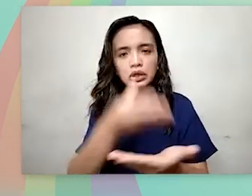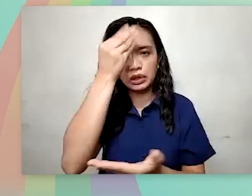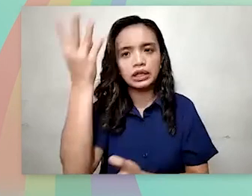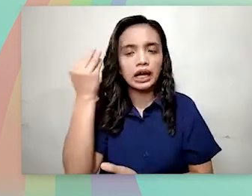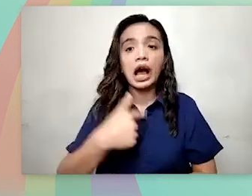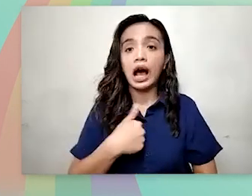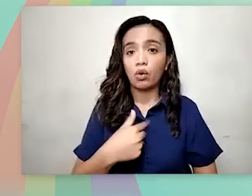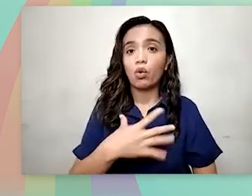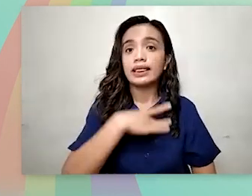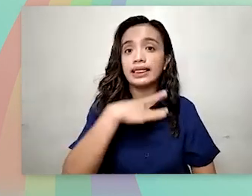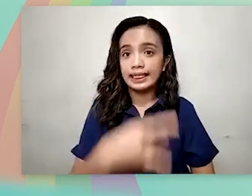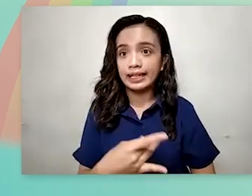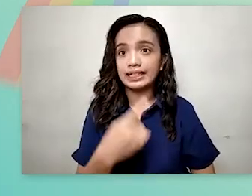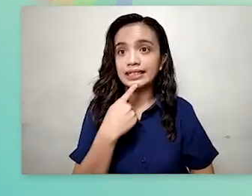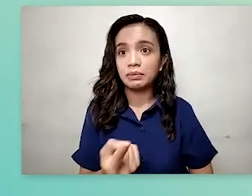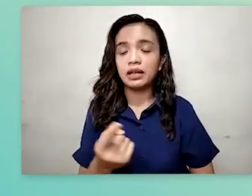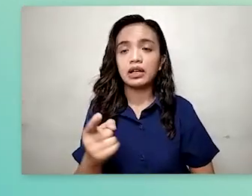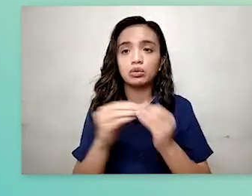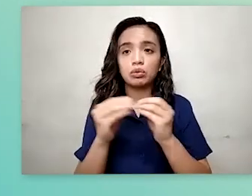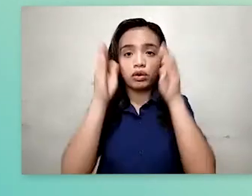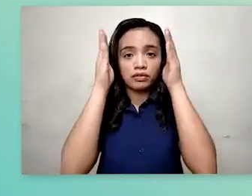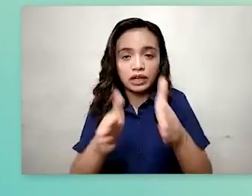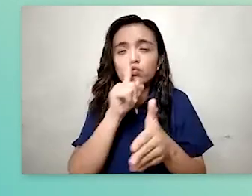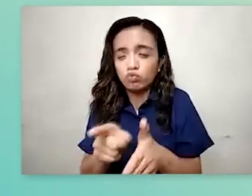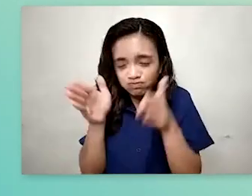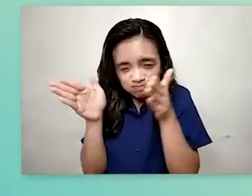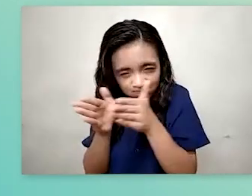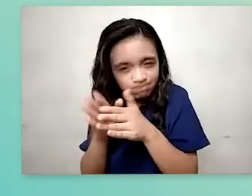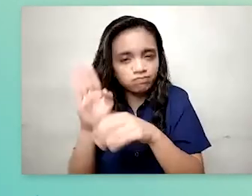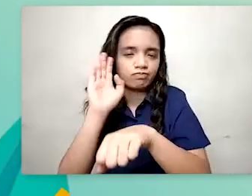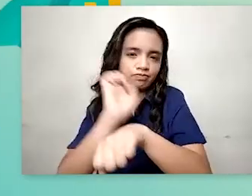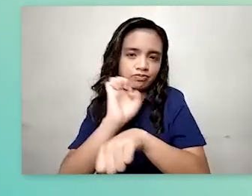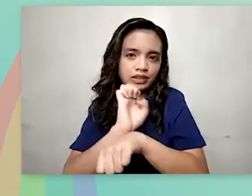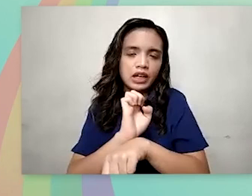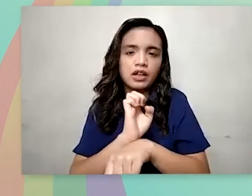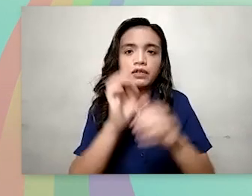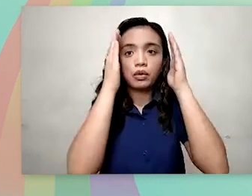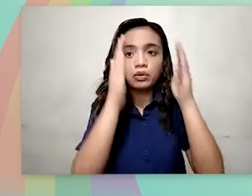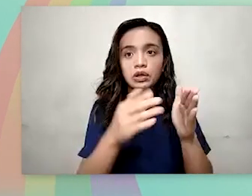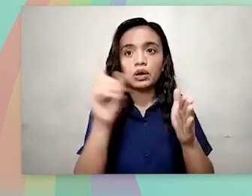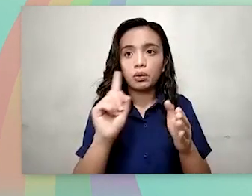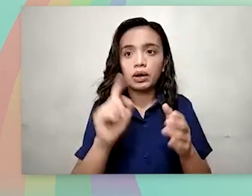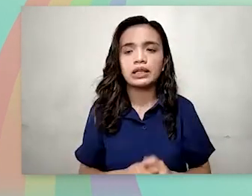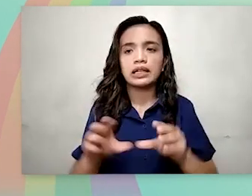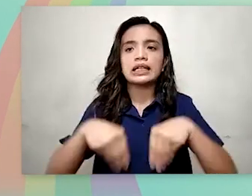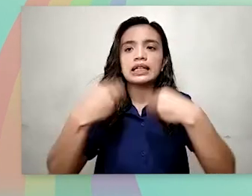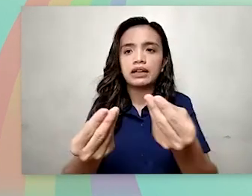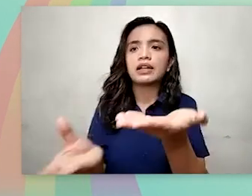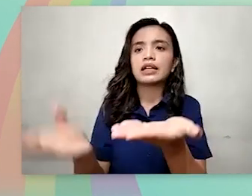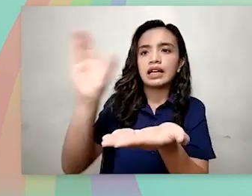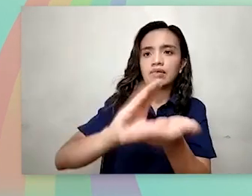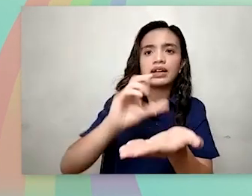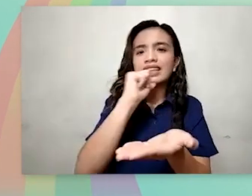meaningful. No? I especially like that SEDPI really focuses on the nano enterprises and